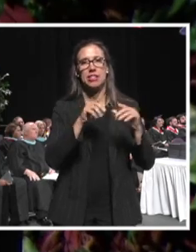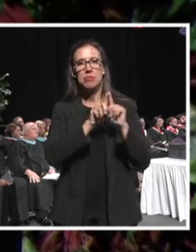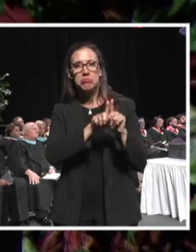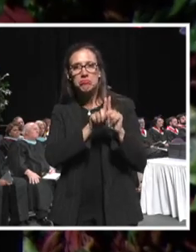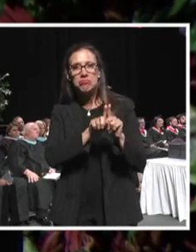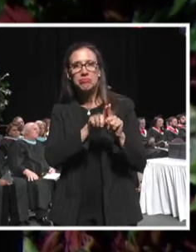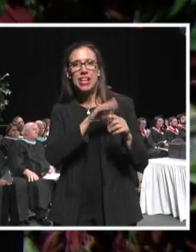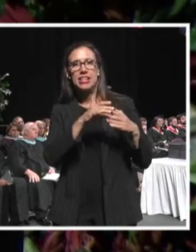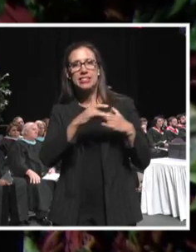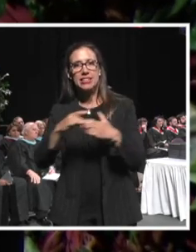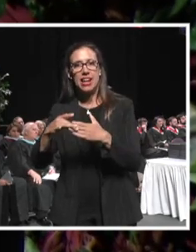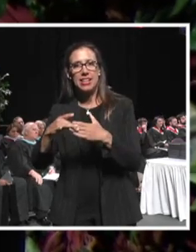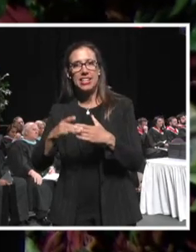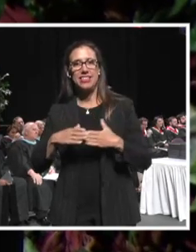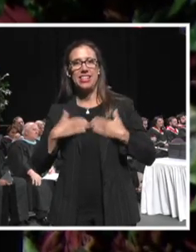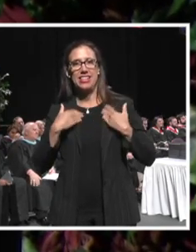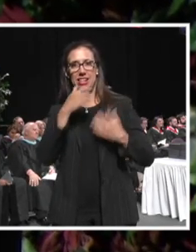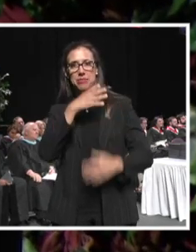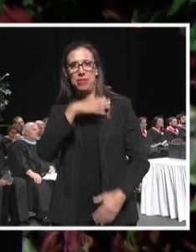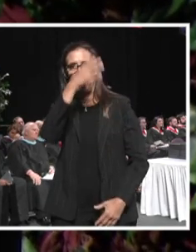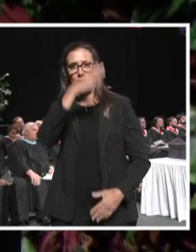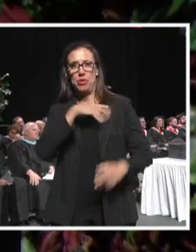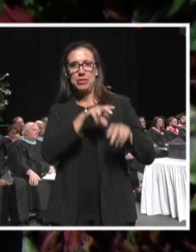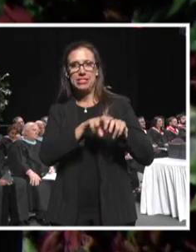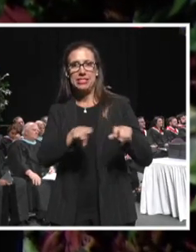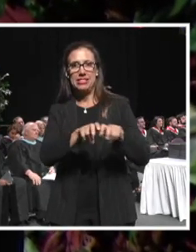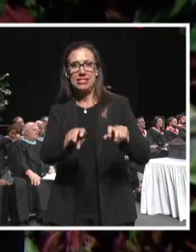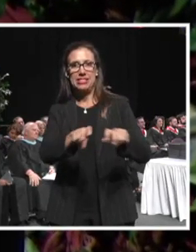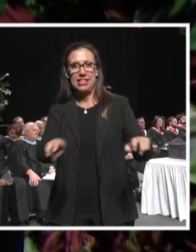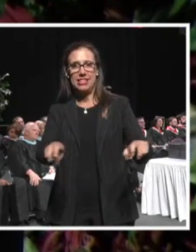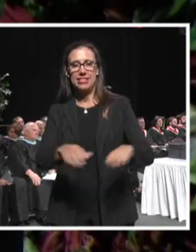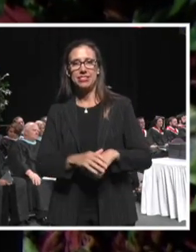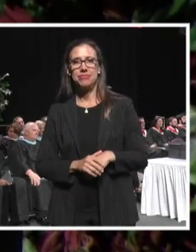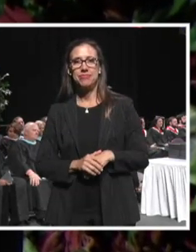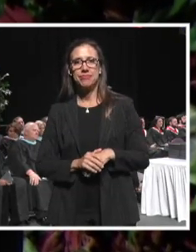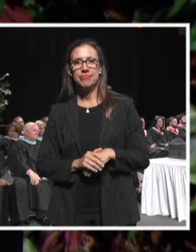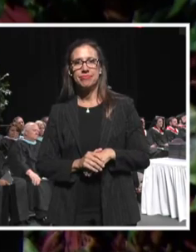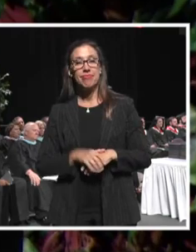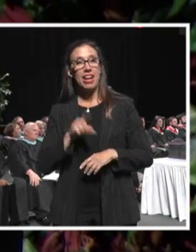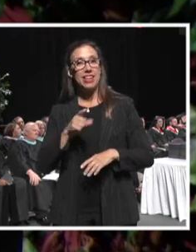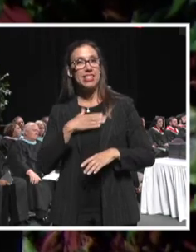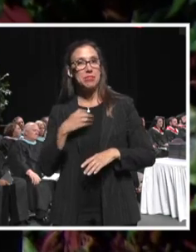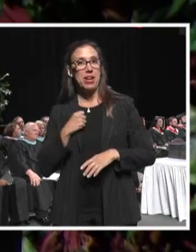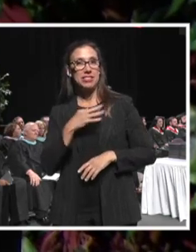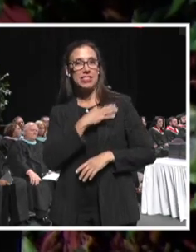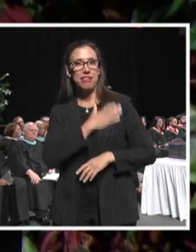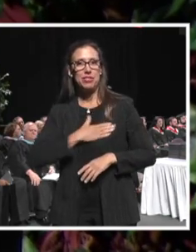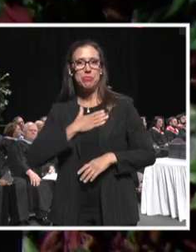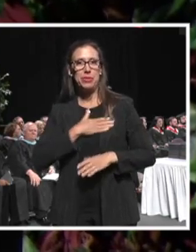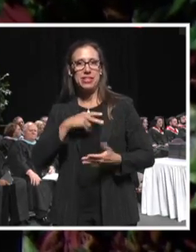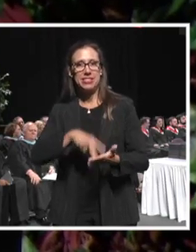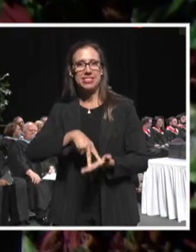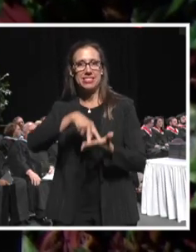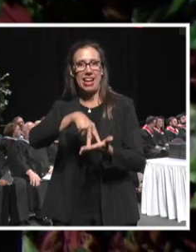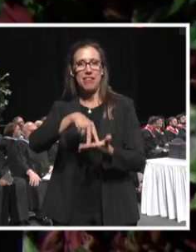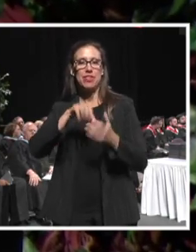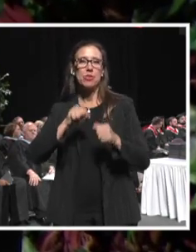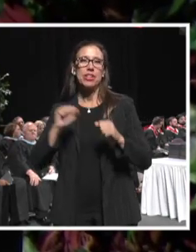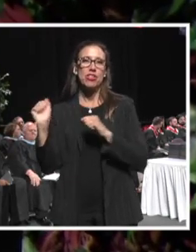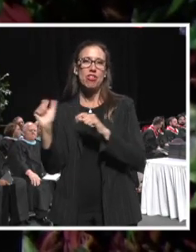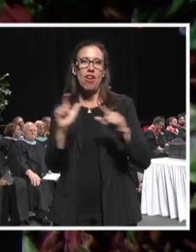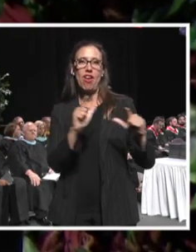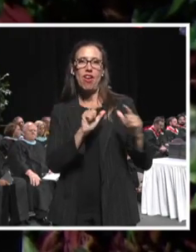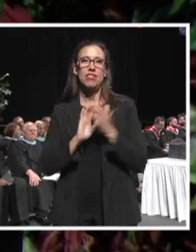and guiding the young men and women seated before us. I need my Spartan staff to please stand so that we can